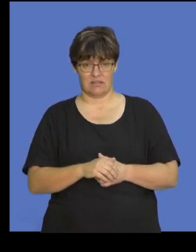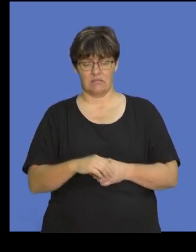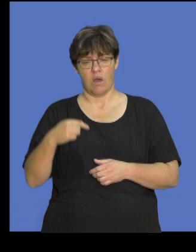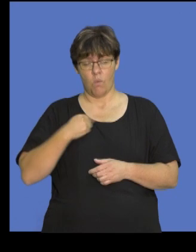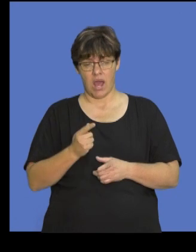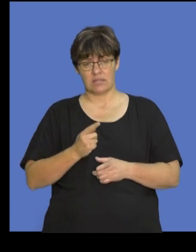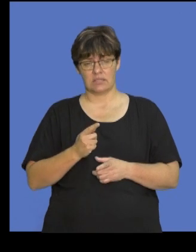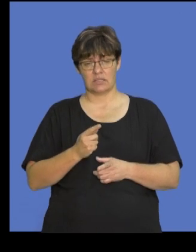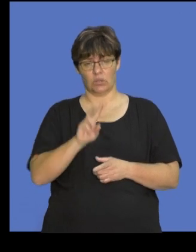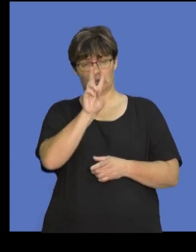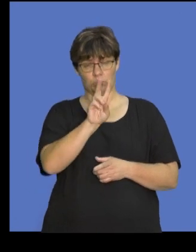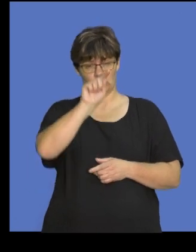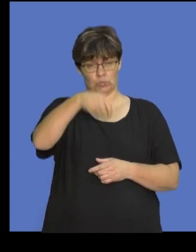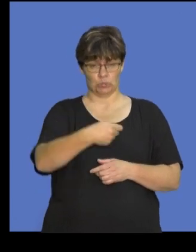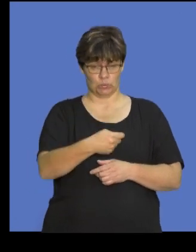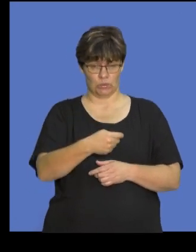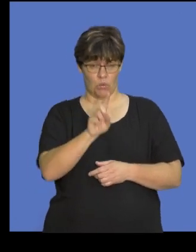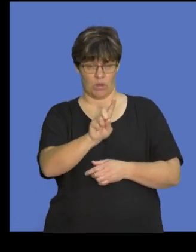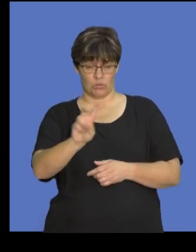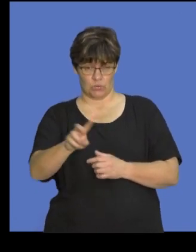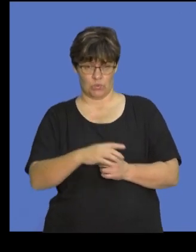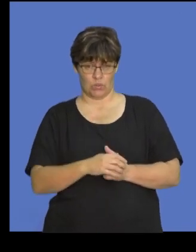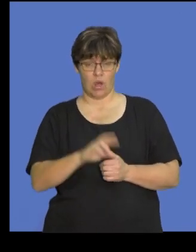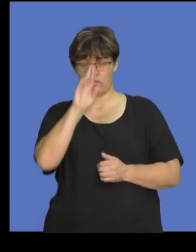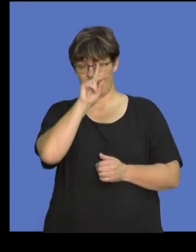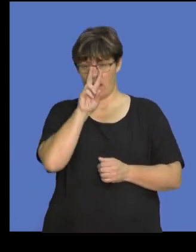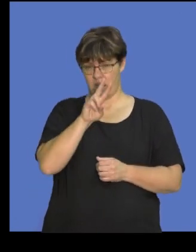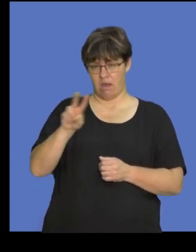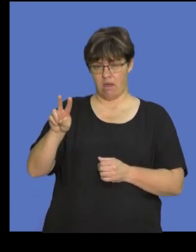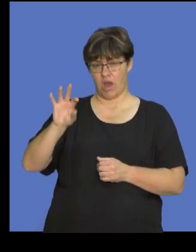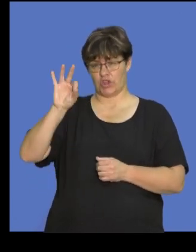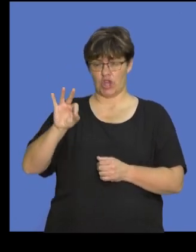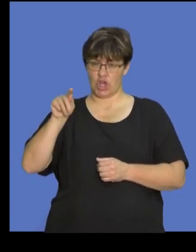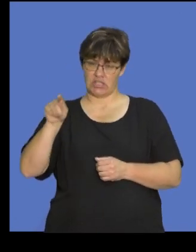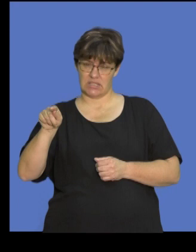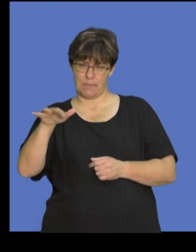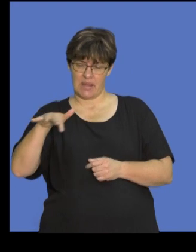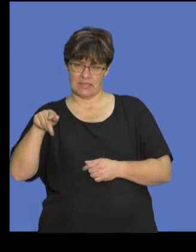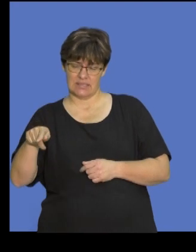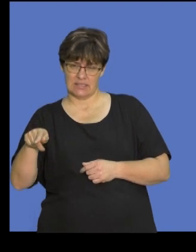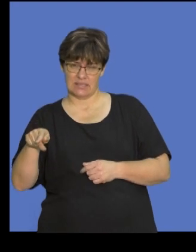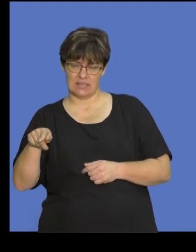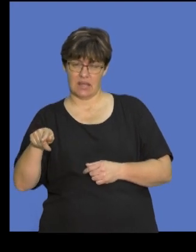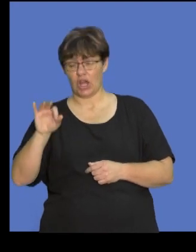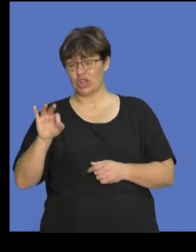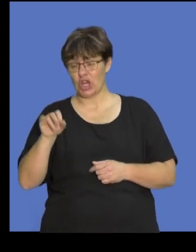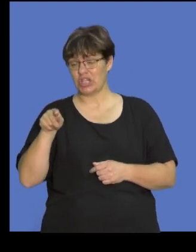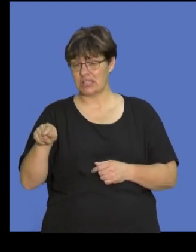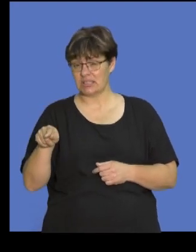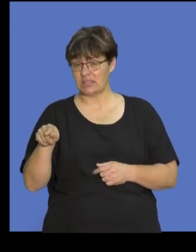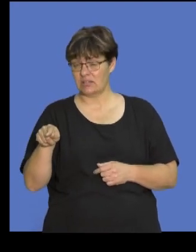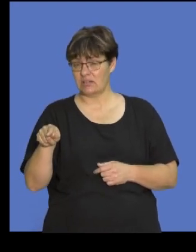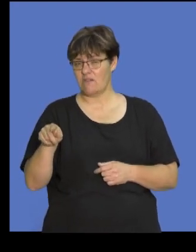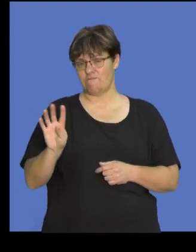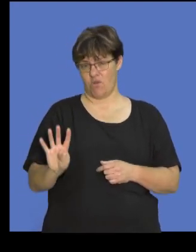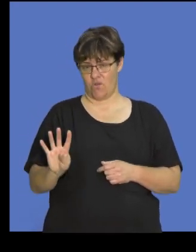0,10416. Now I need to write it to 2 decimal places. So remember, I look at the 3rd decimal place here, and the